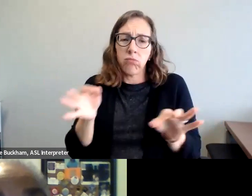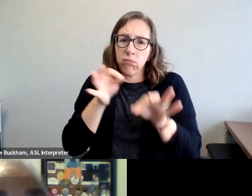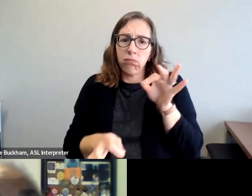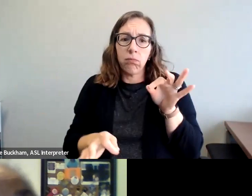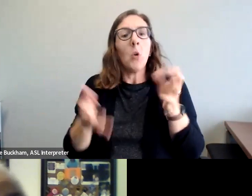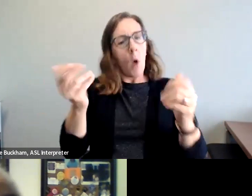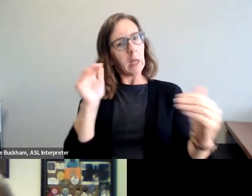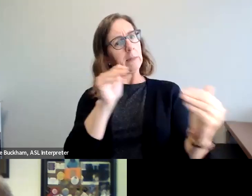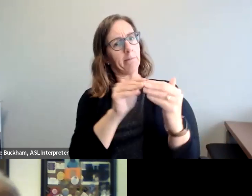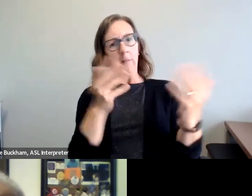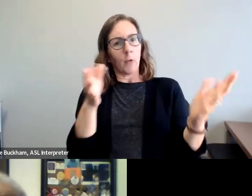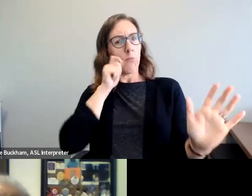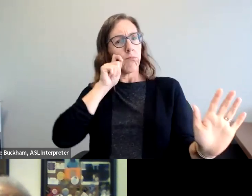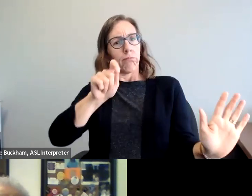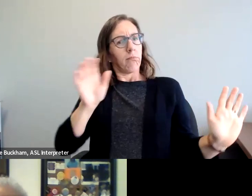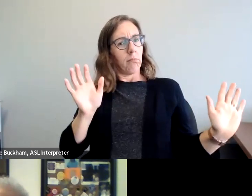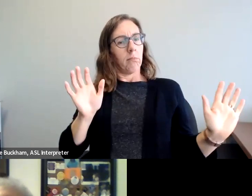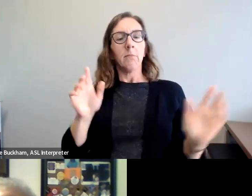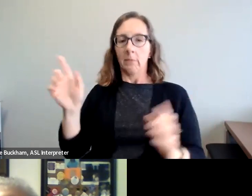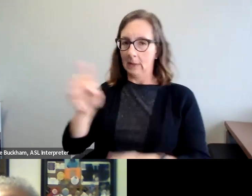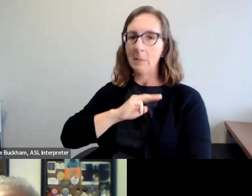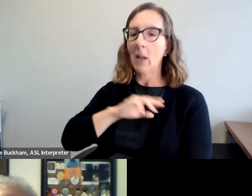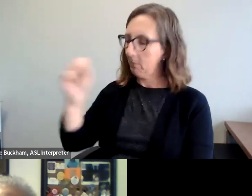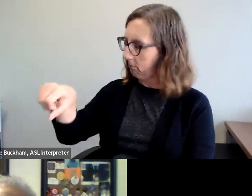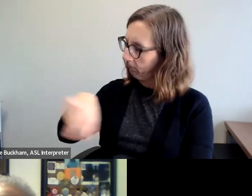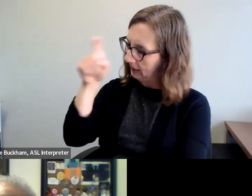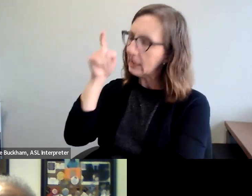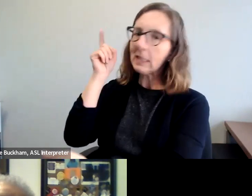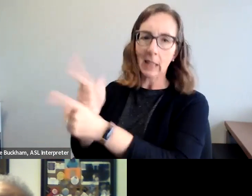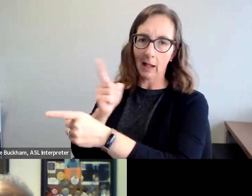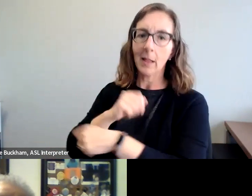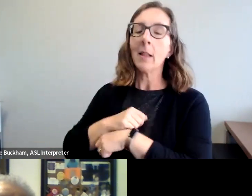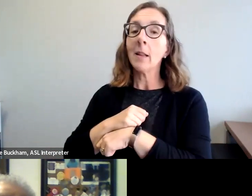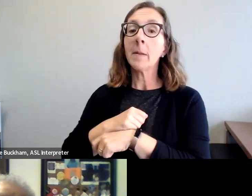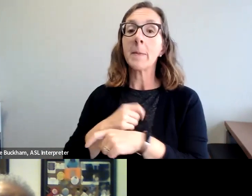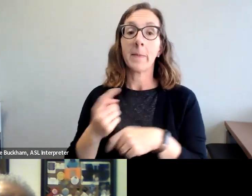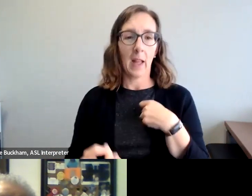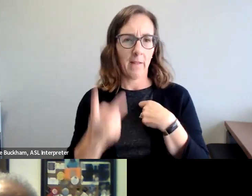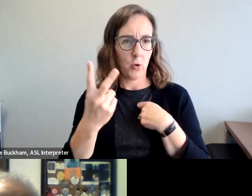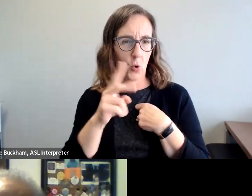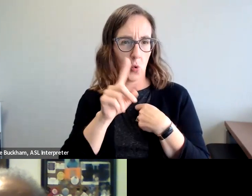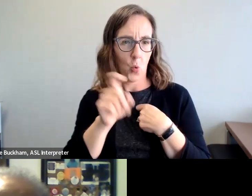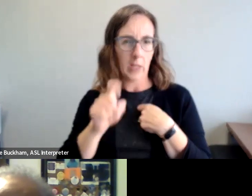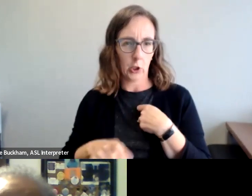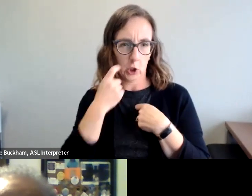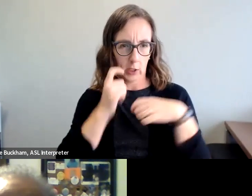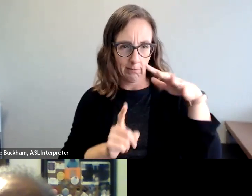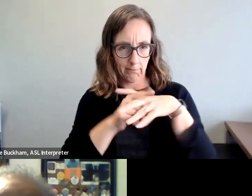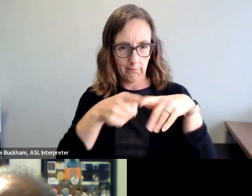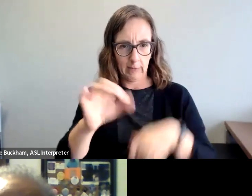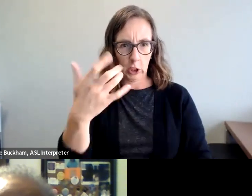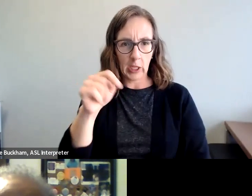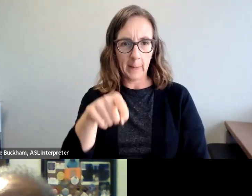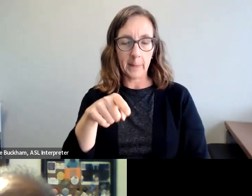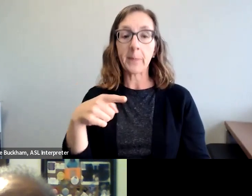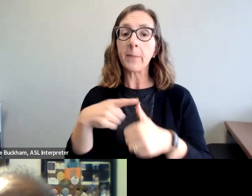treated equally. Exactly. I have 2 questions in the chat that I see. The first one is